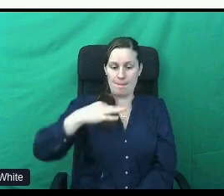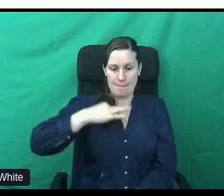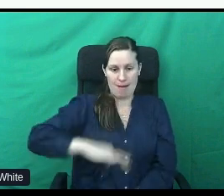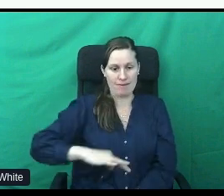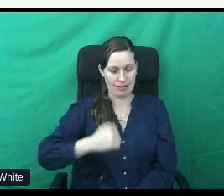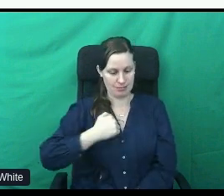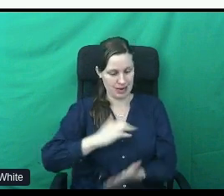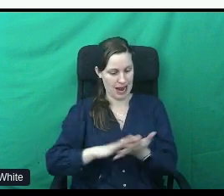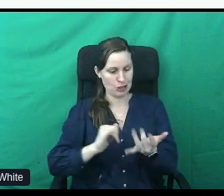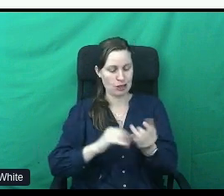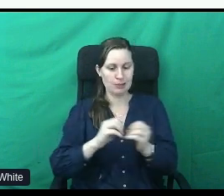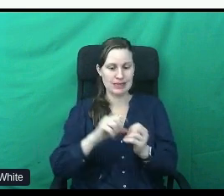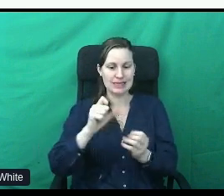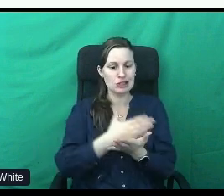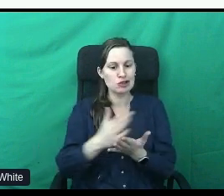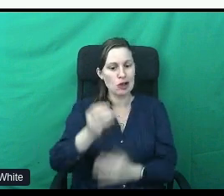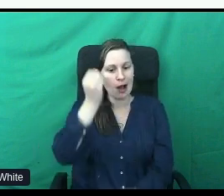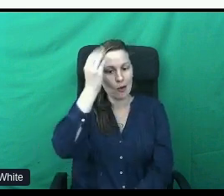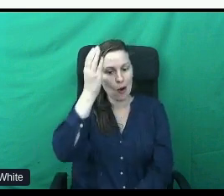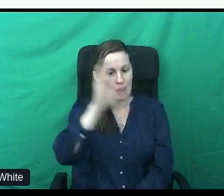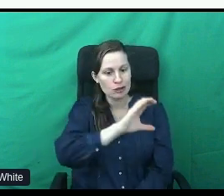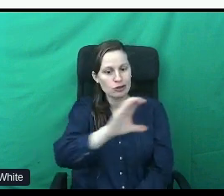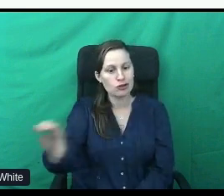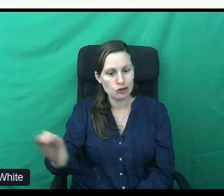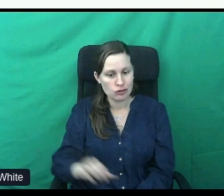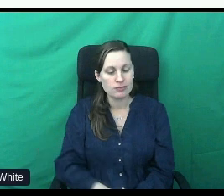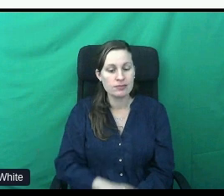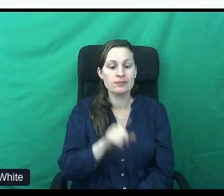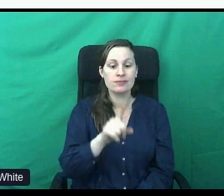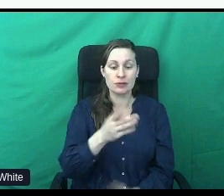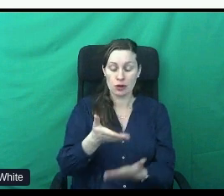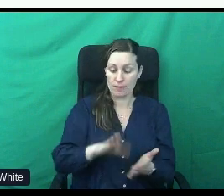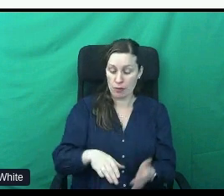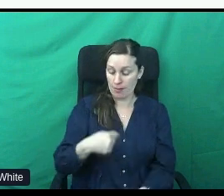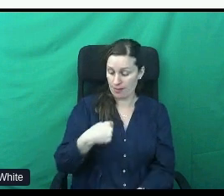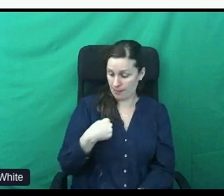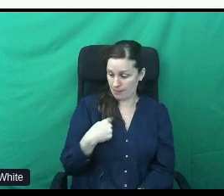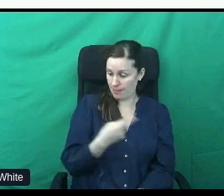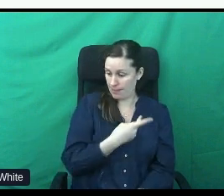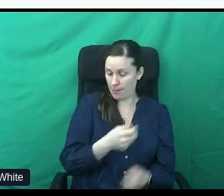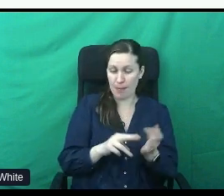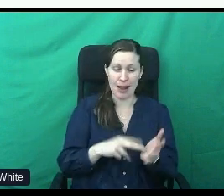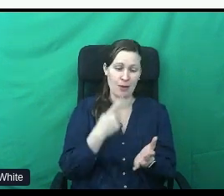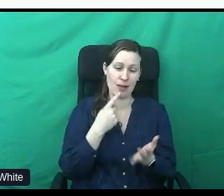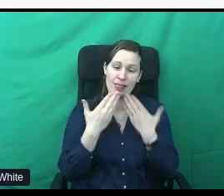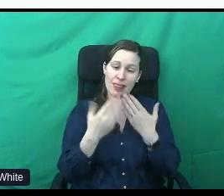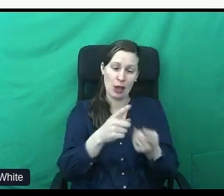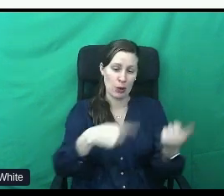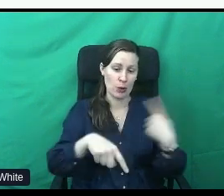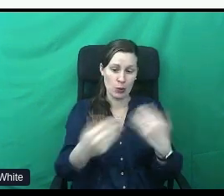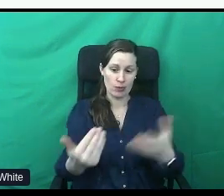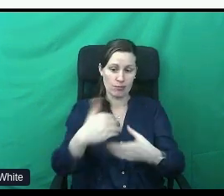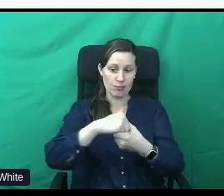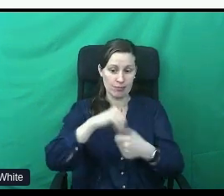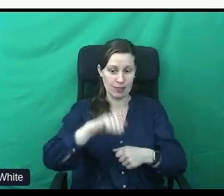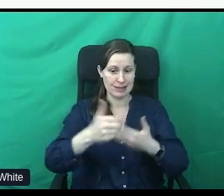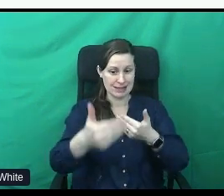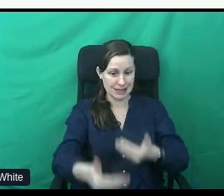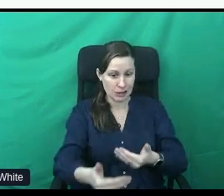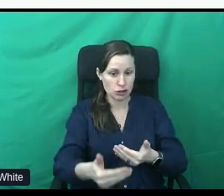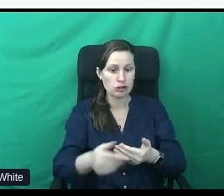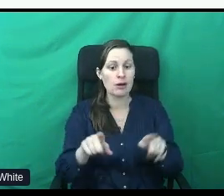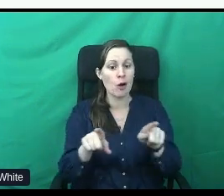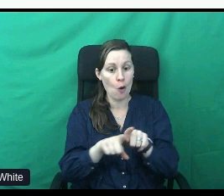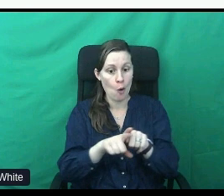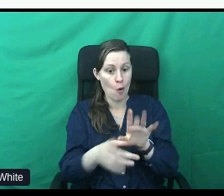knowledge. So with that, on behalf of Ben and I, I'd like to thank you all for coming to this session, on top of also